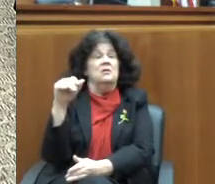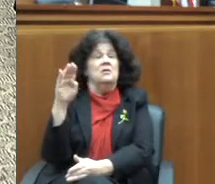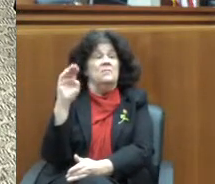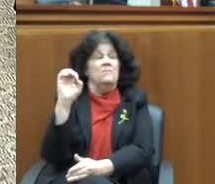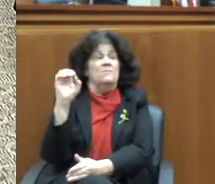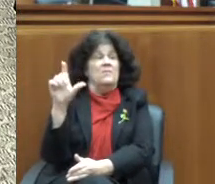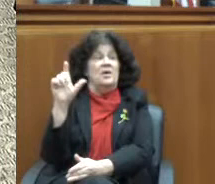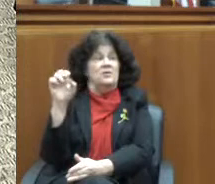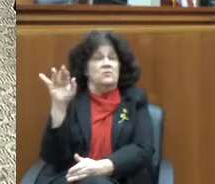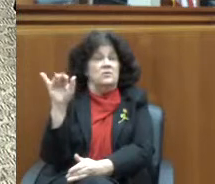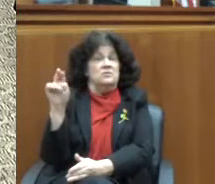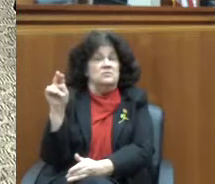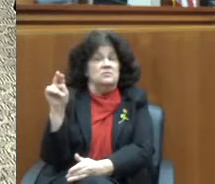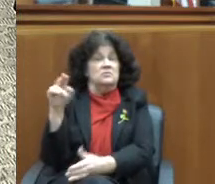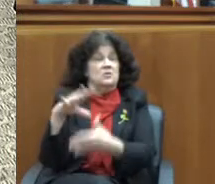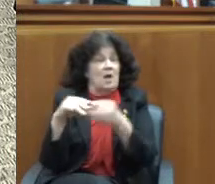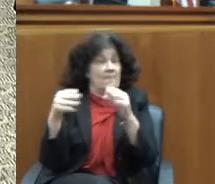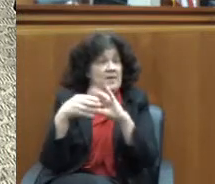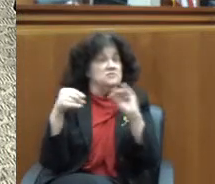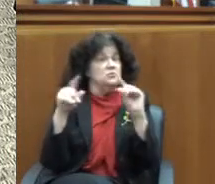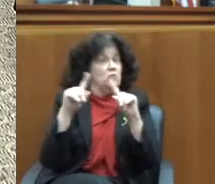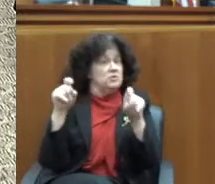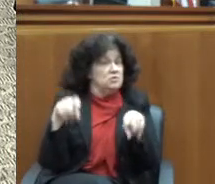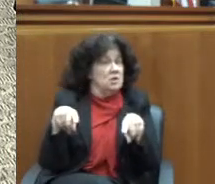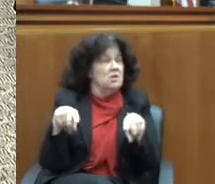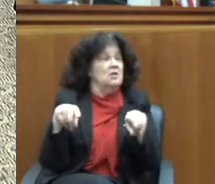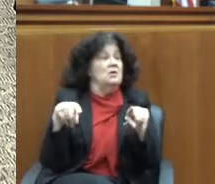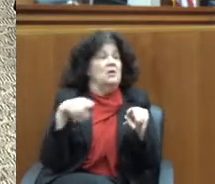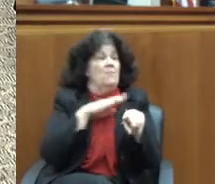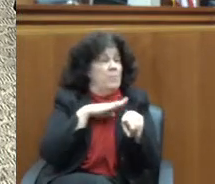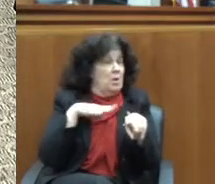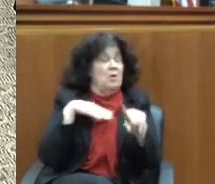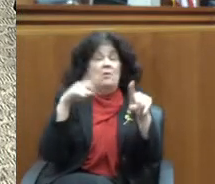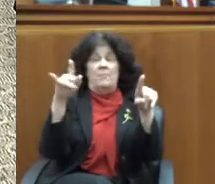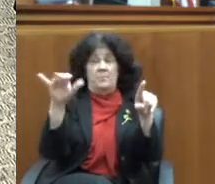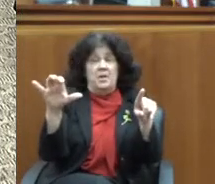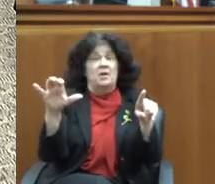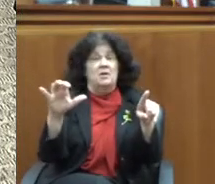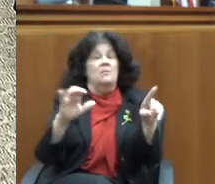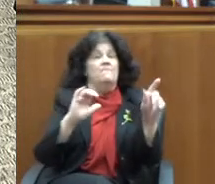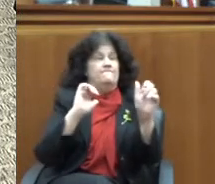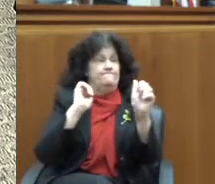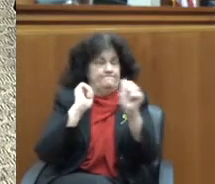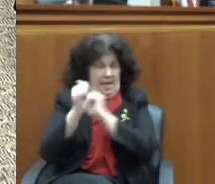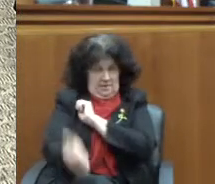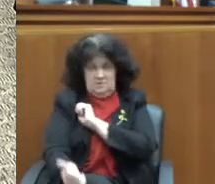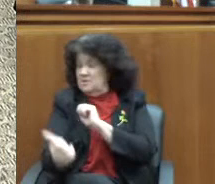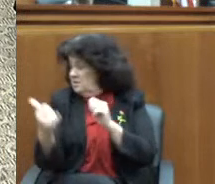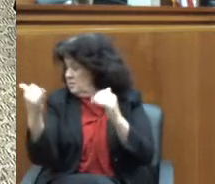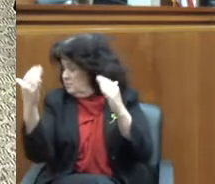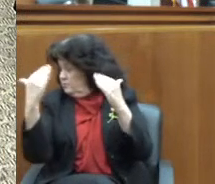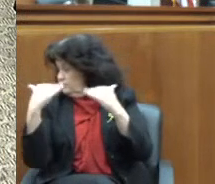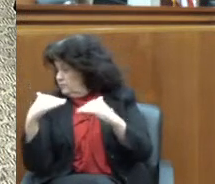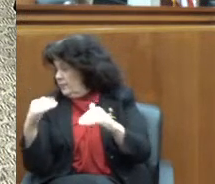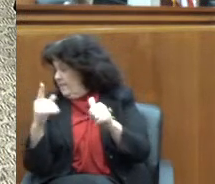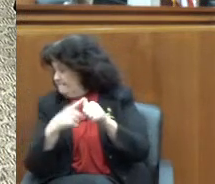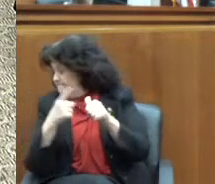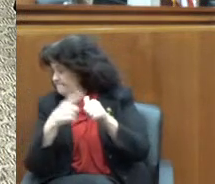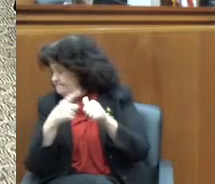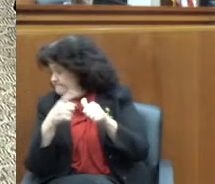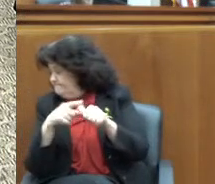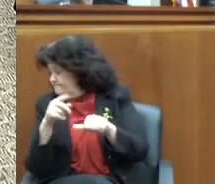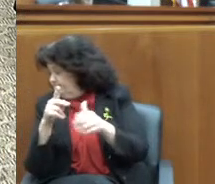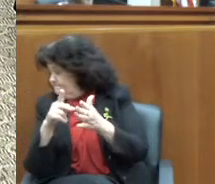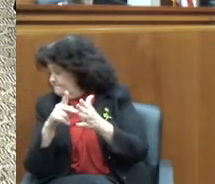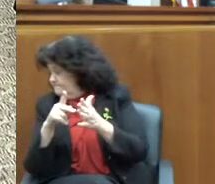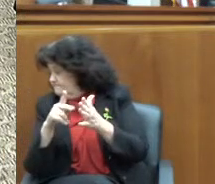Any comments? Questions? Public comment? Motion carries. Next item. Your first item is on